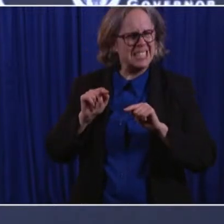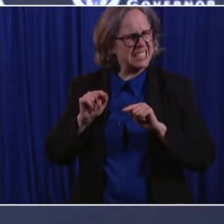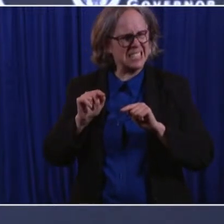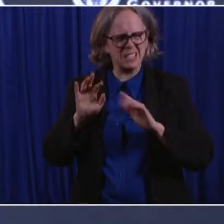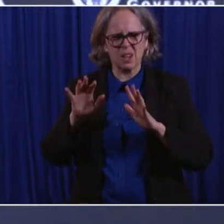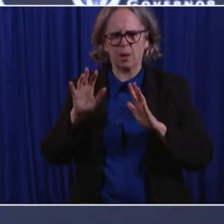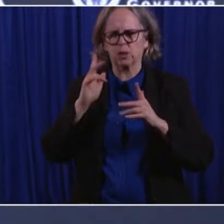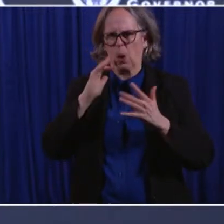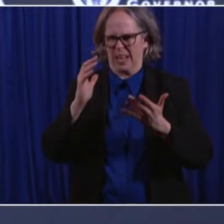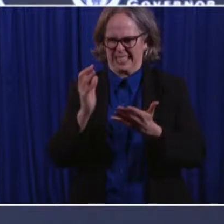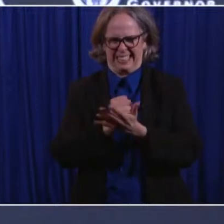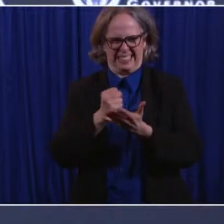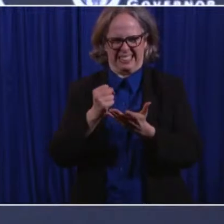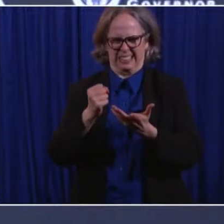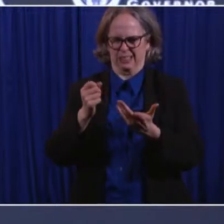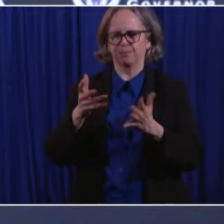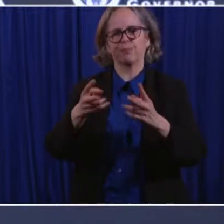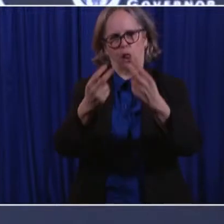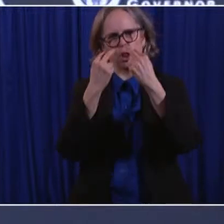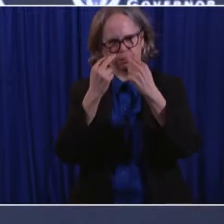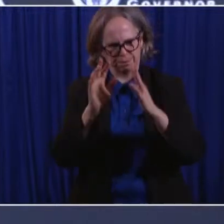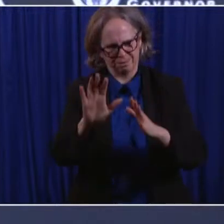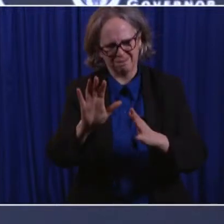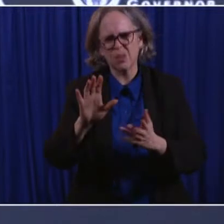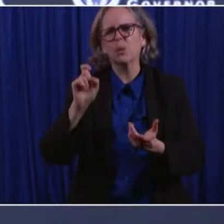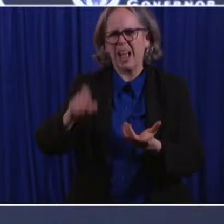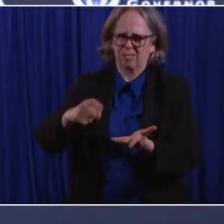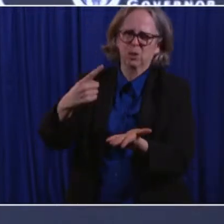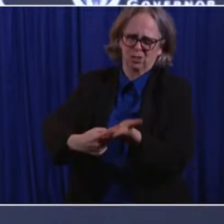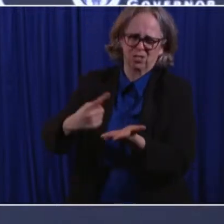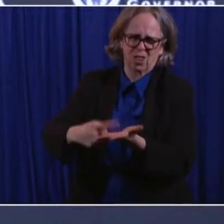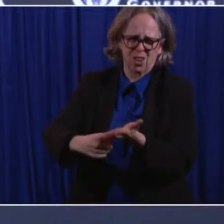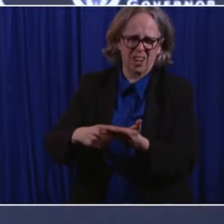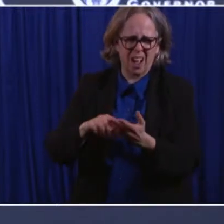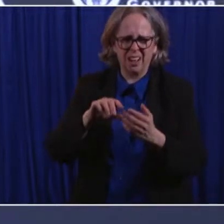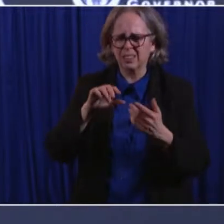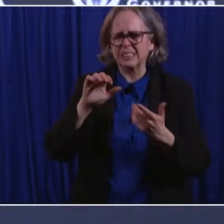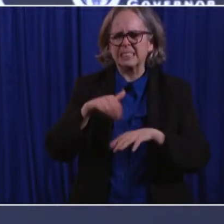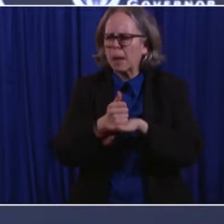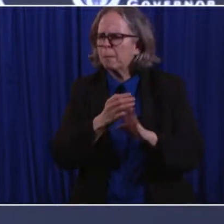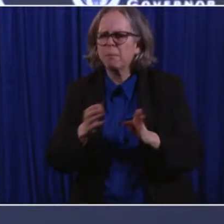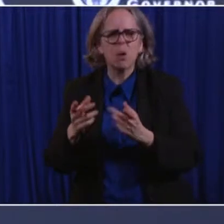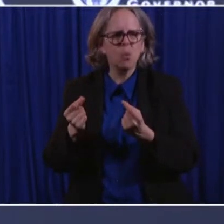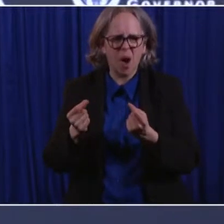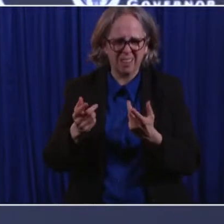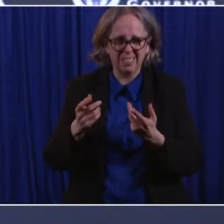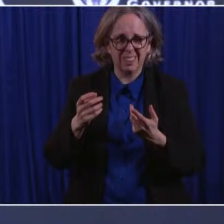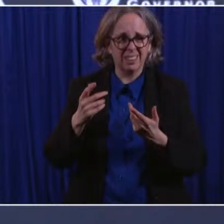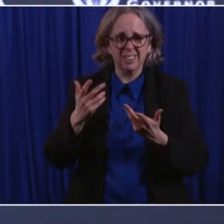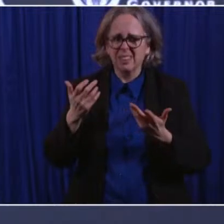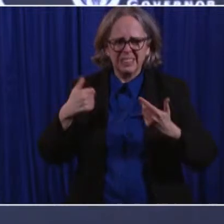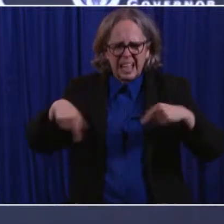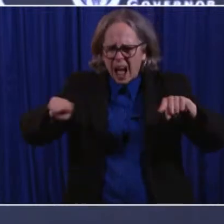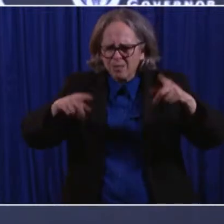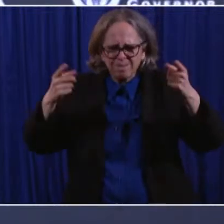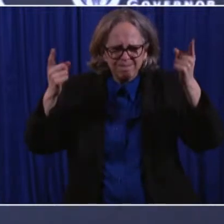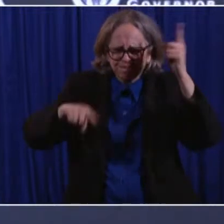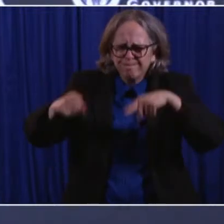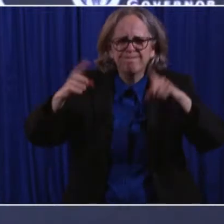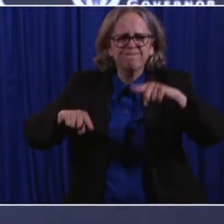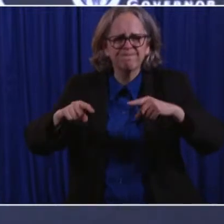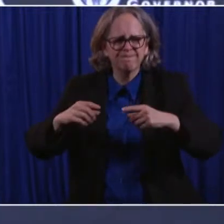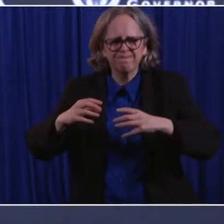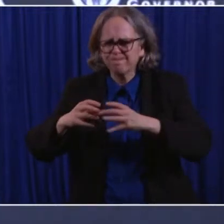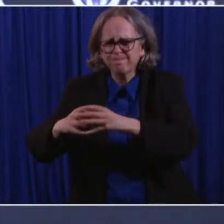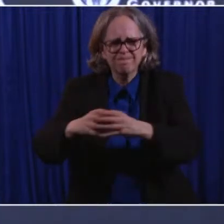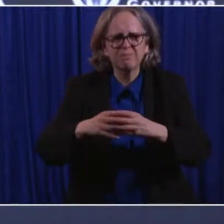to say, look, let's see what else we can do, that we can come up with something that we all can agree on, and let's move forward.